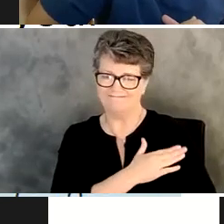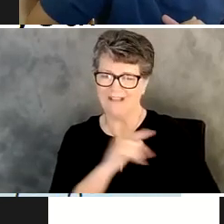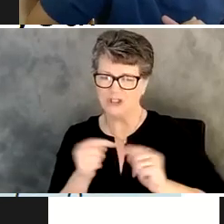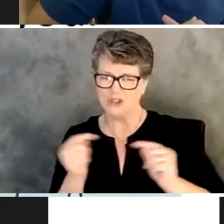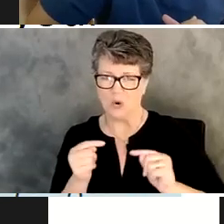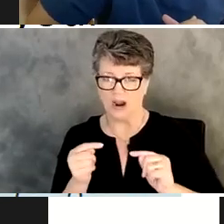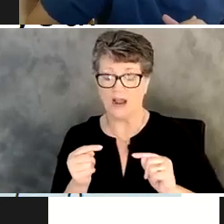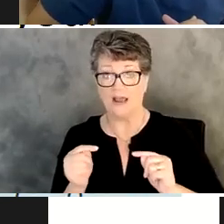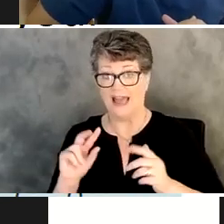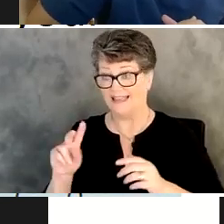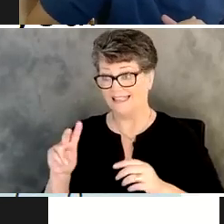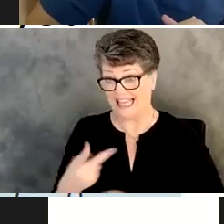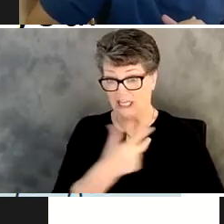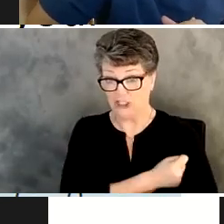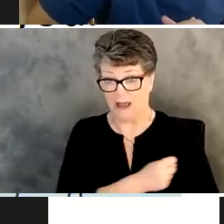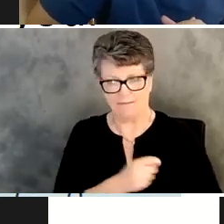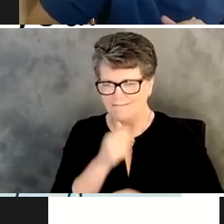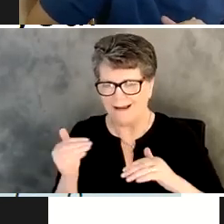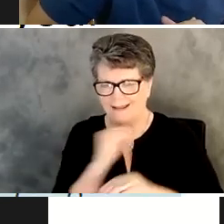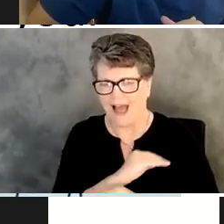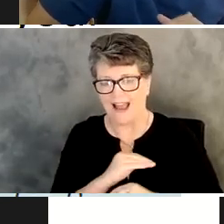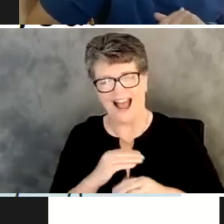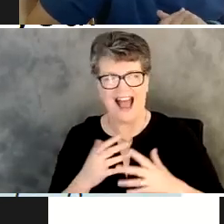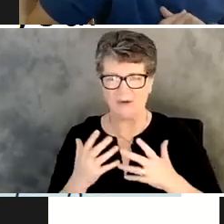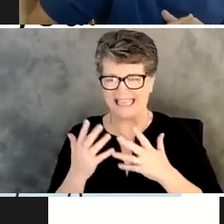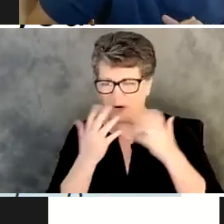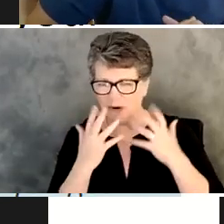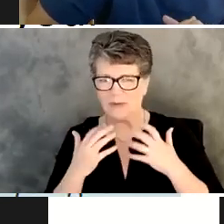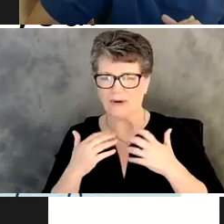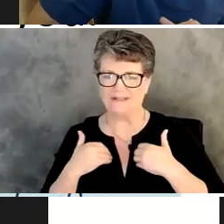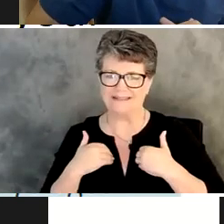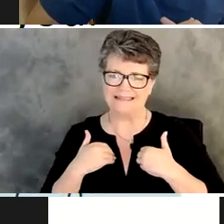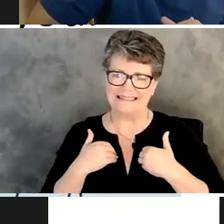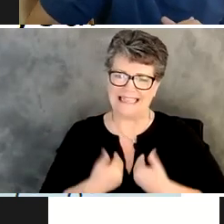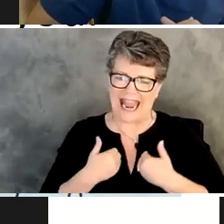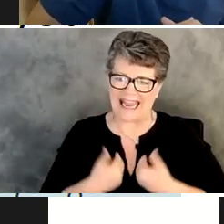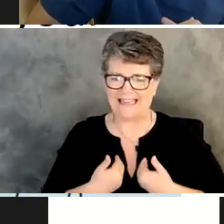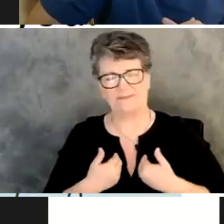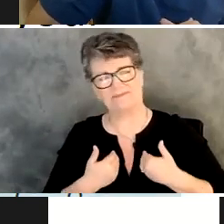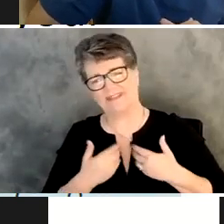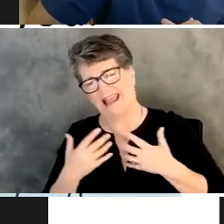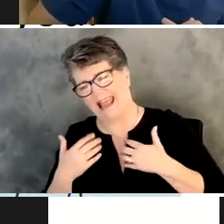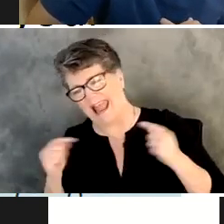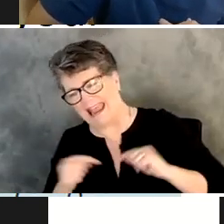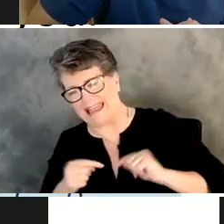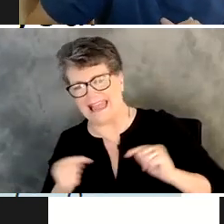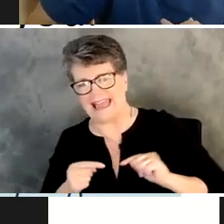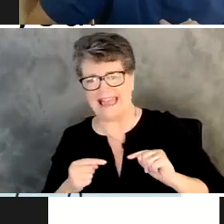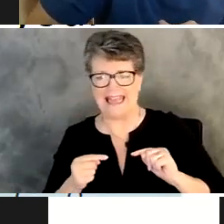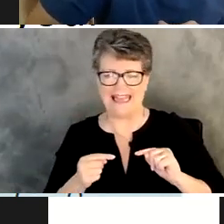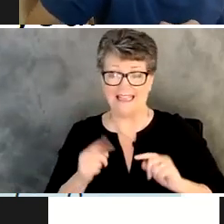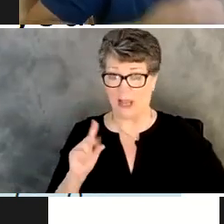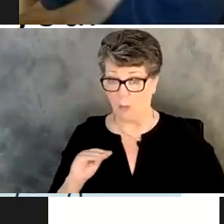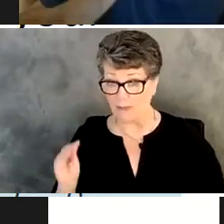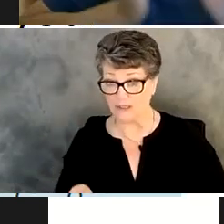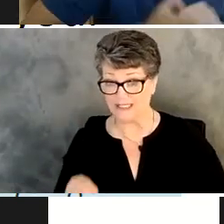I was tired that next day. I felt pretty achy, irritable. I felt like a baby, to be honest. And I just thought, if this is just like 1% of